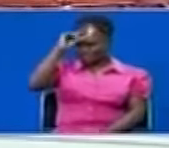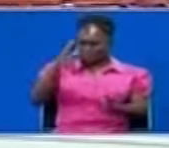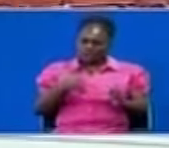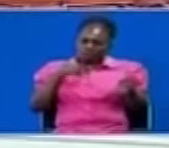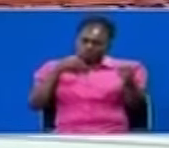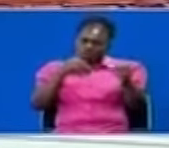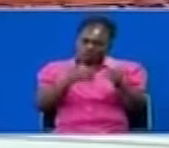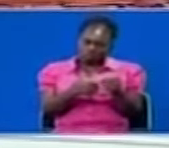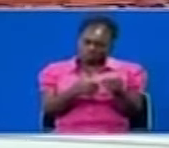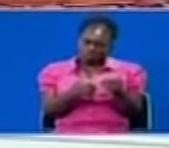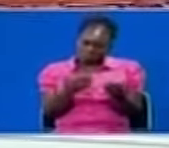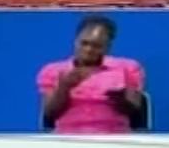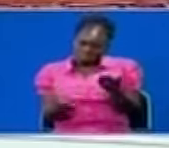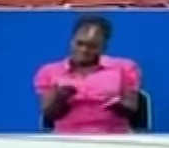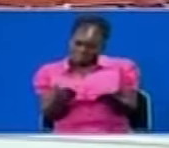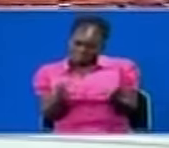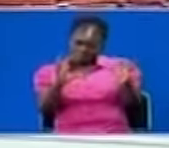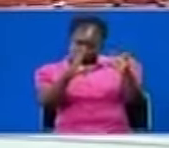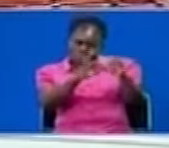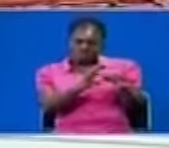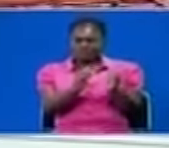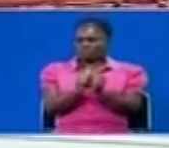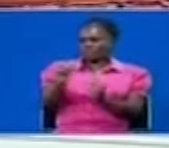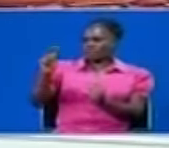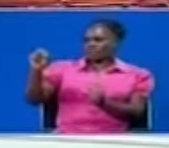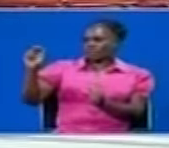closer to what might be an alliance with NASA.